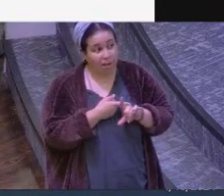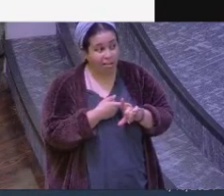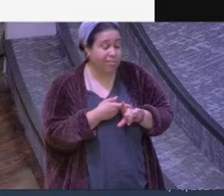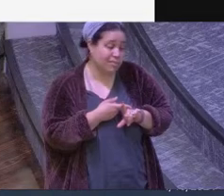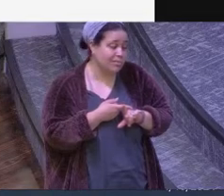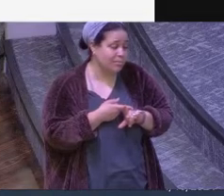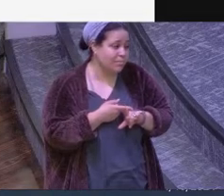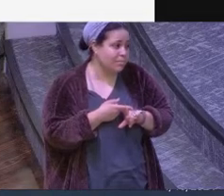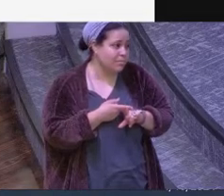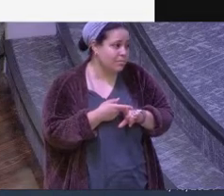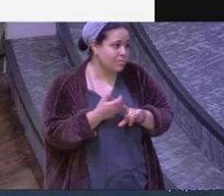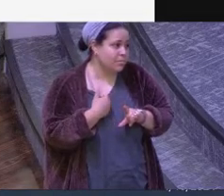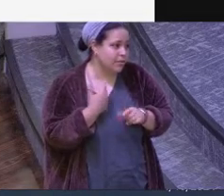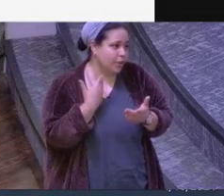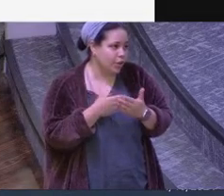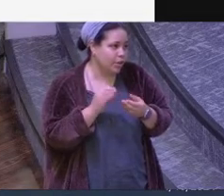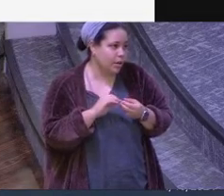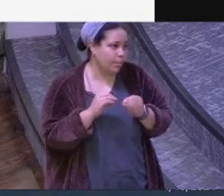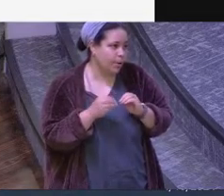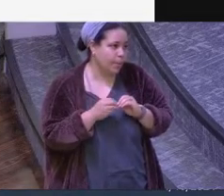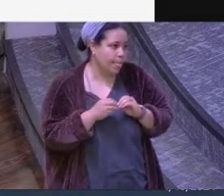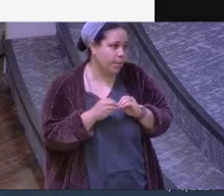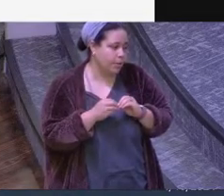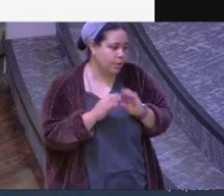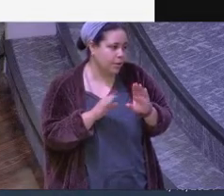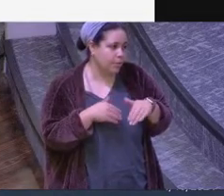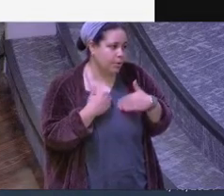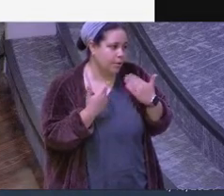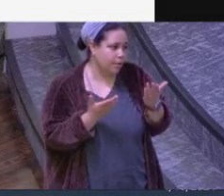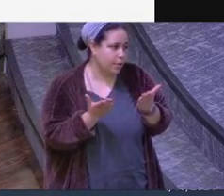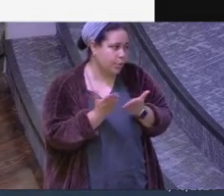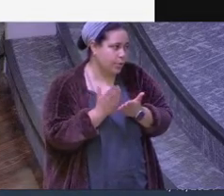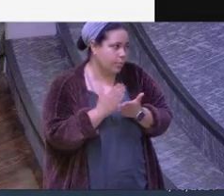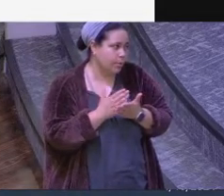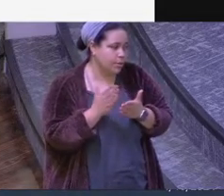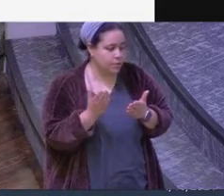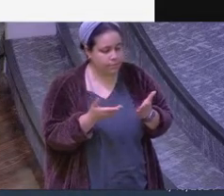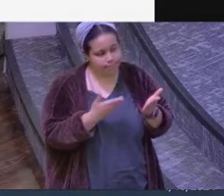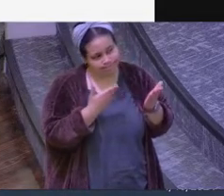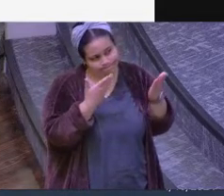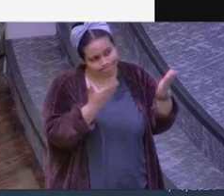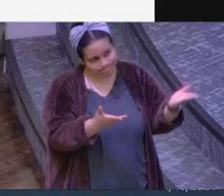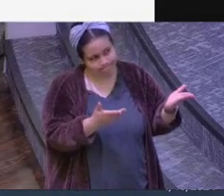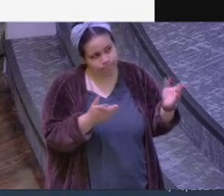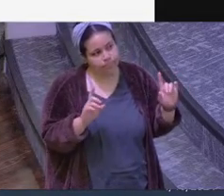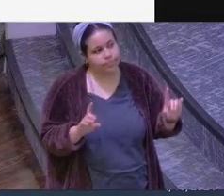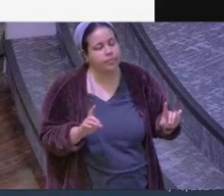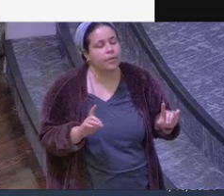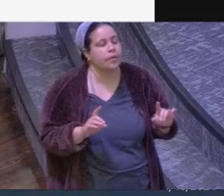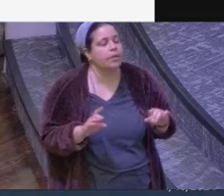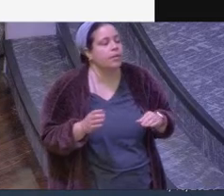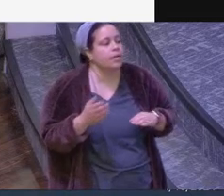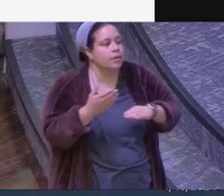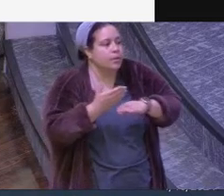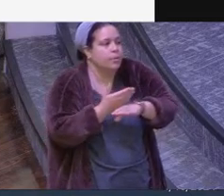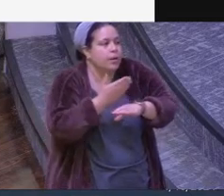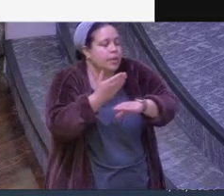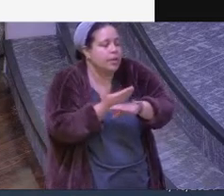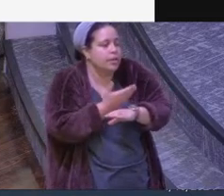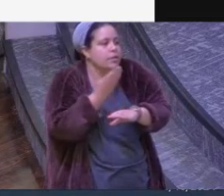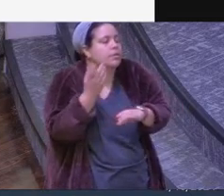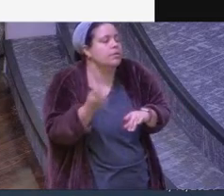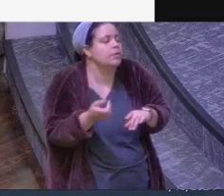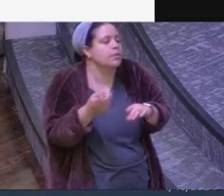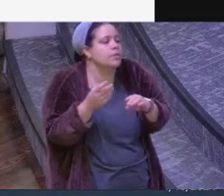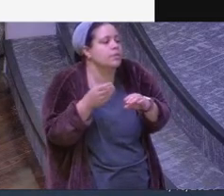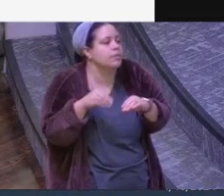number. We are gonna provide y'all with a budget notebook, which will have a breakdown of all the operating expenditures. Y'all should have those by Friday